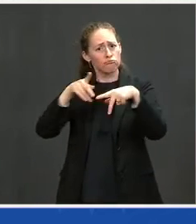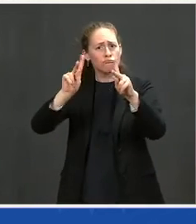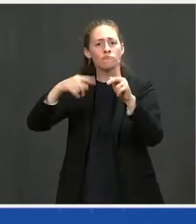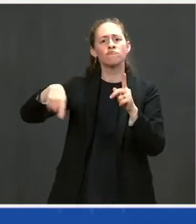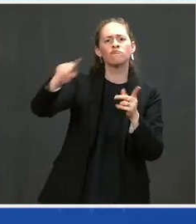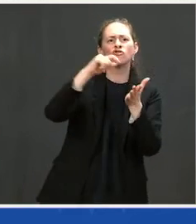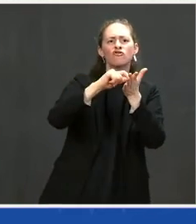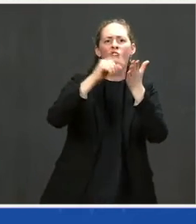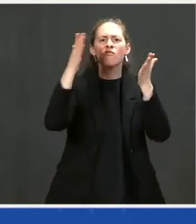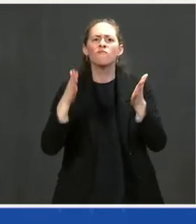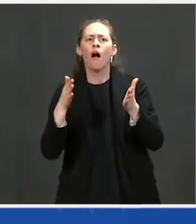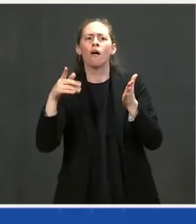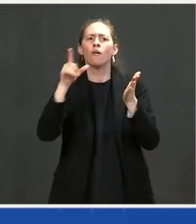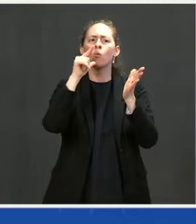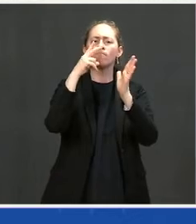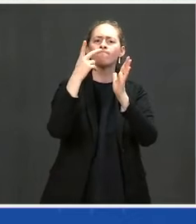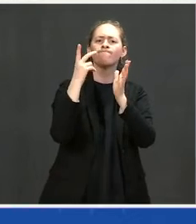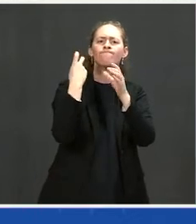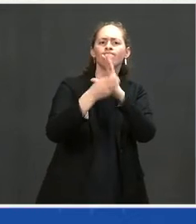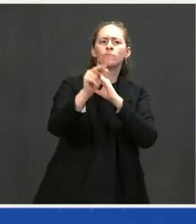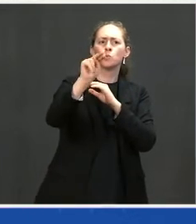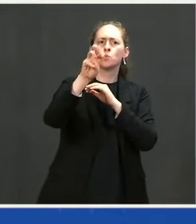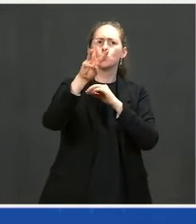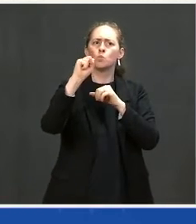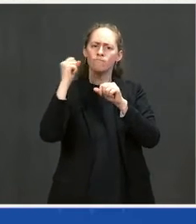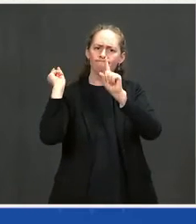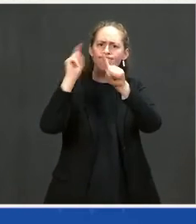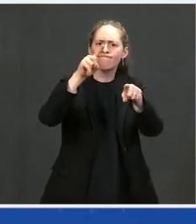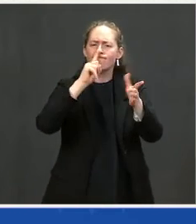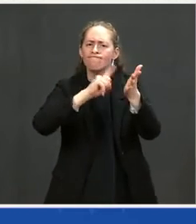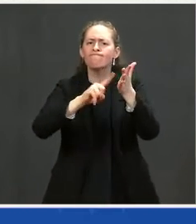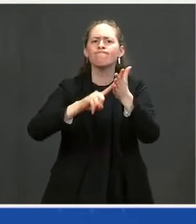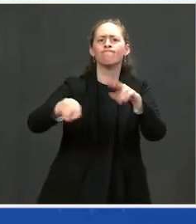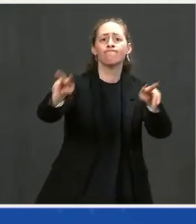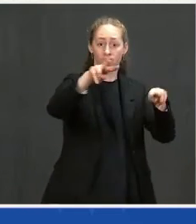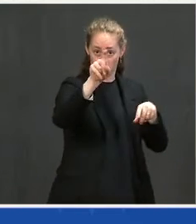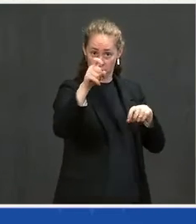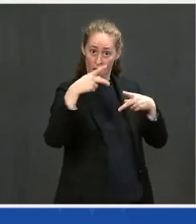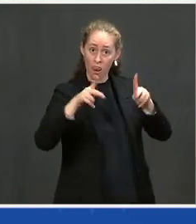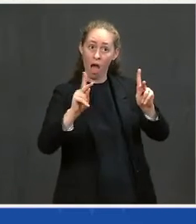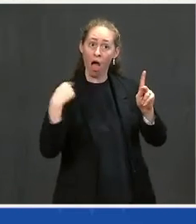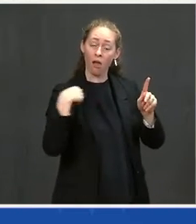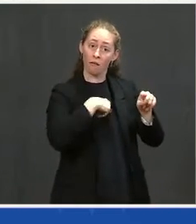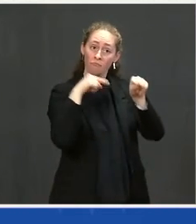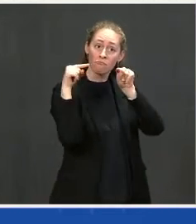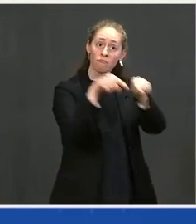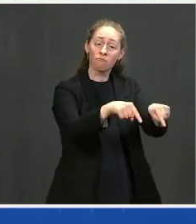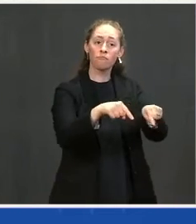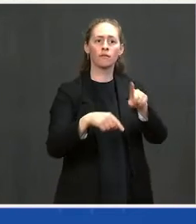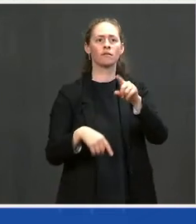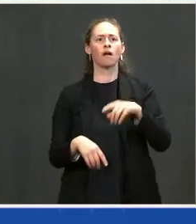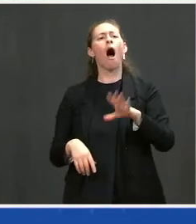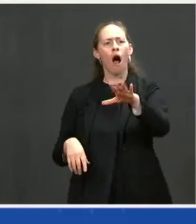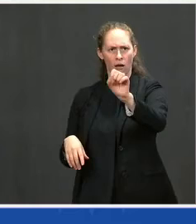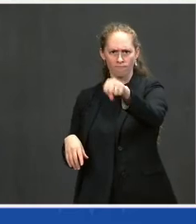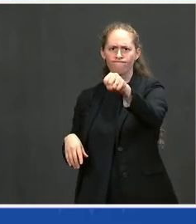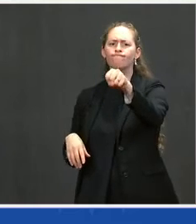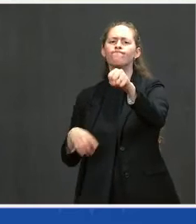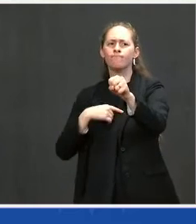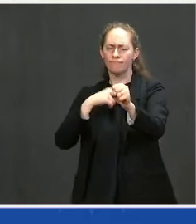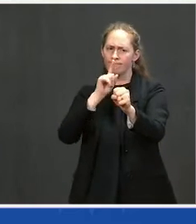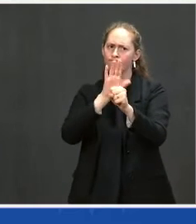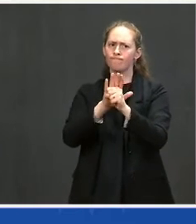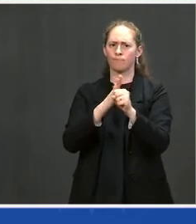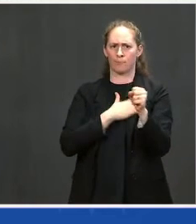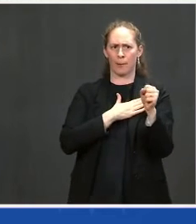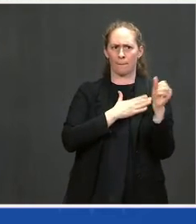overcrowded moving forward? I will commit when my plan very shortly is underway to let you have